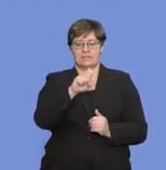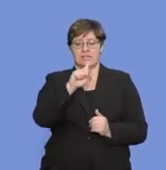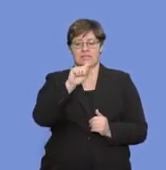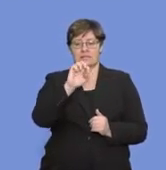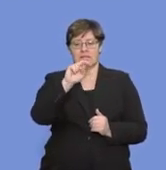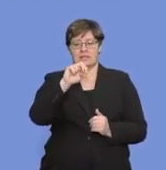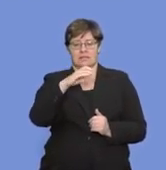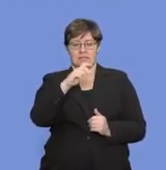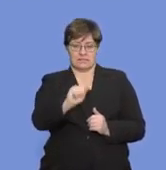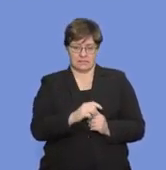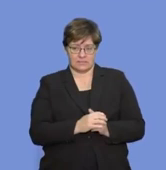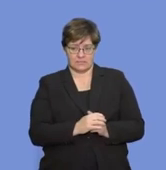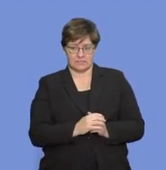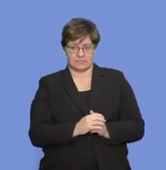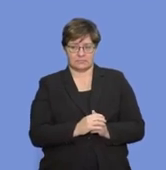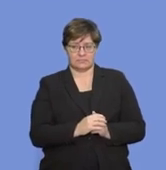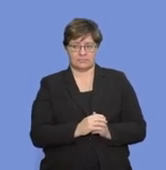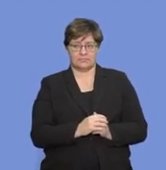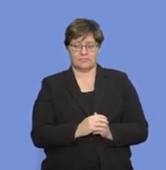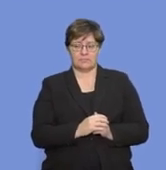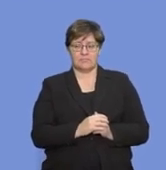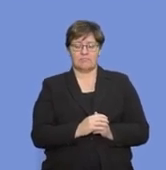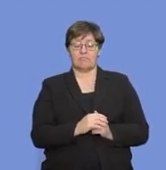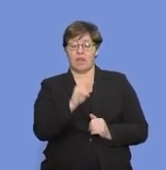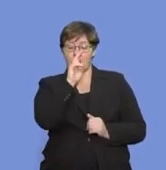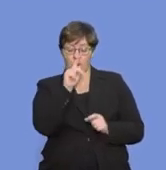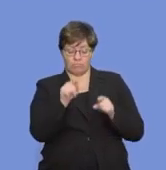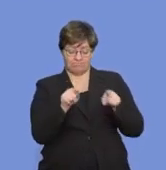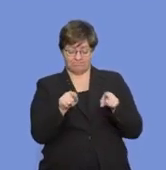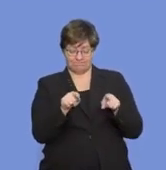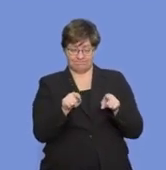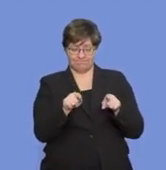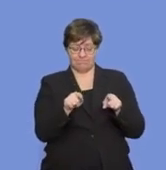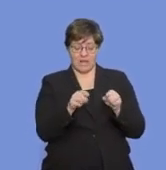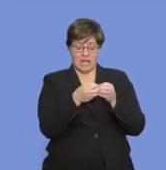out. All right. So if we have a look at those two, then we can see